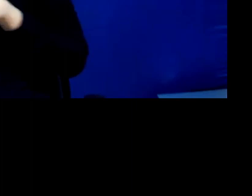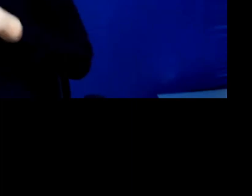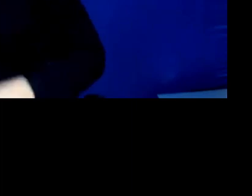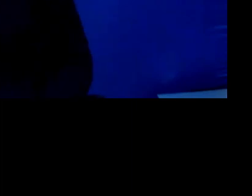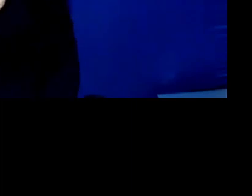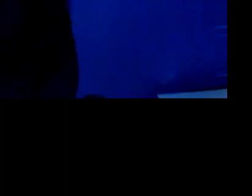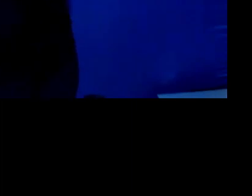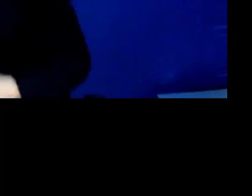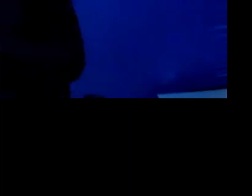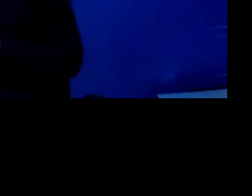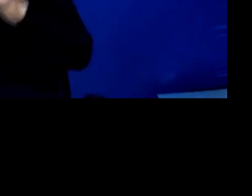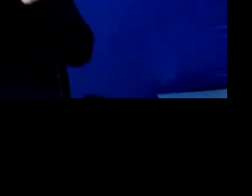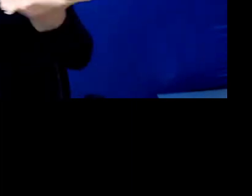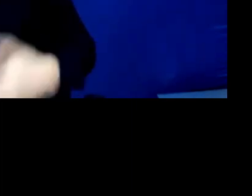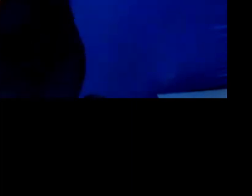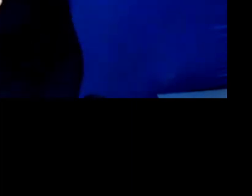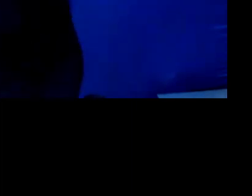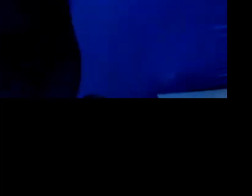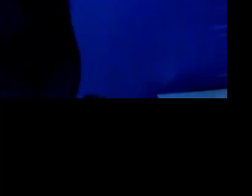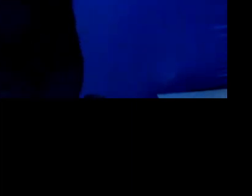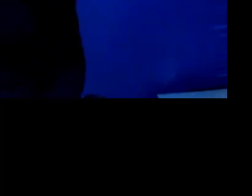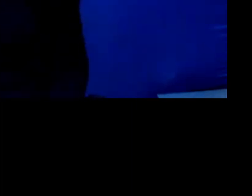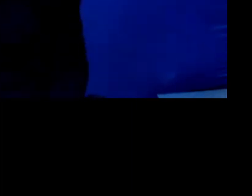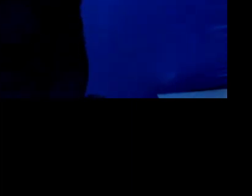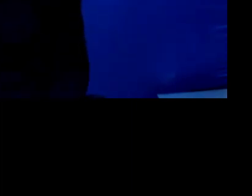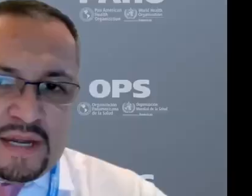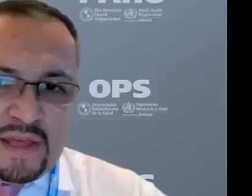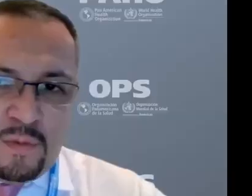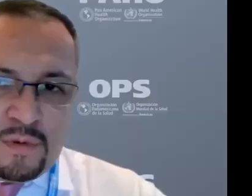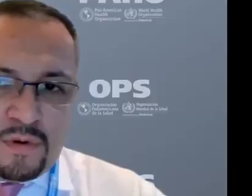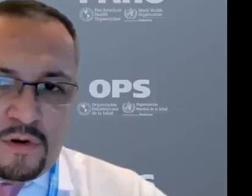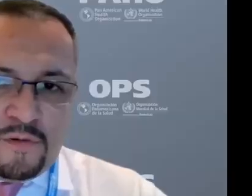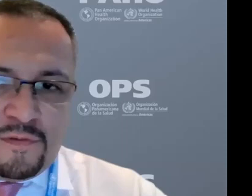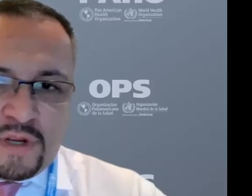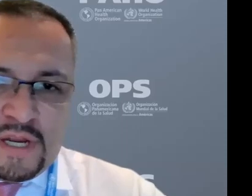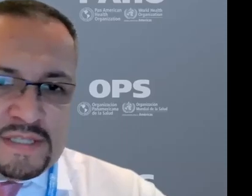Gouveia. Juan Ángel is the president of the Latin American